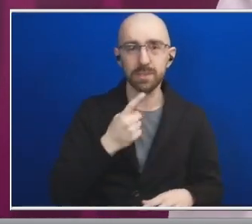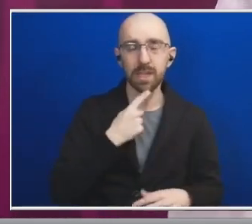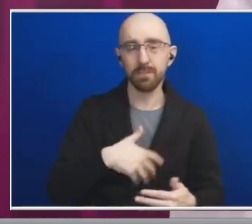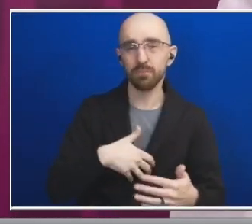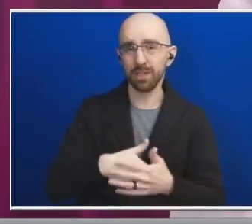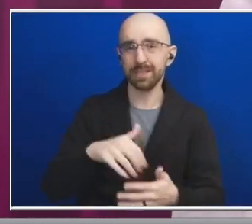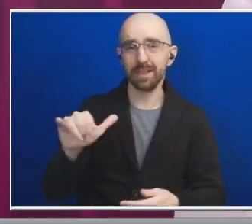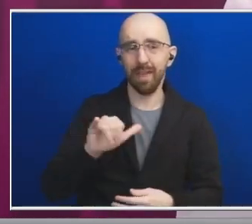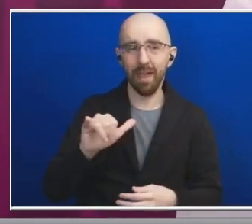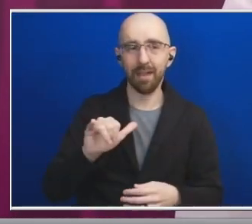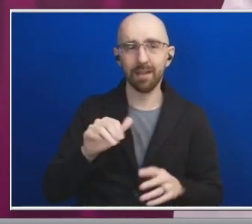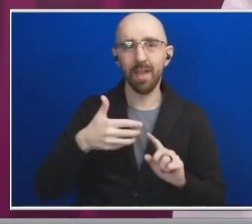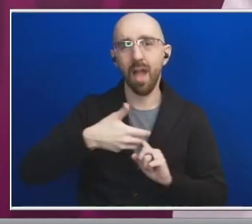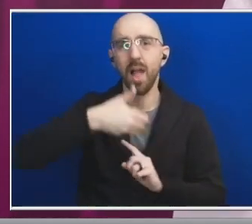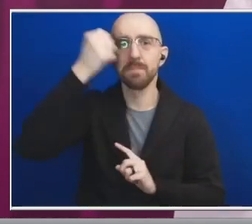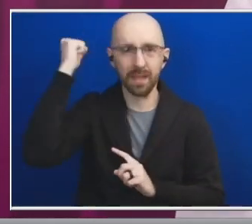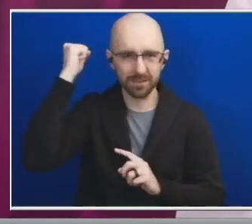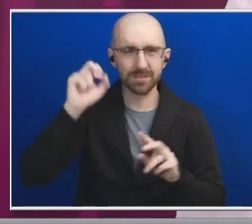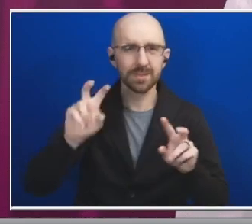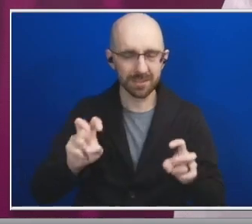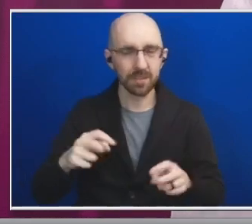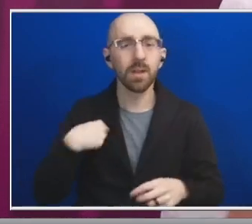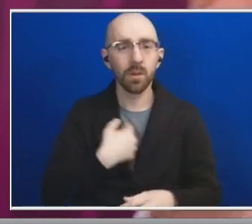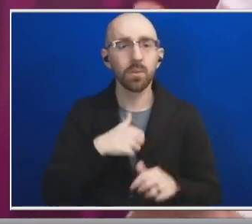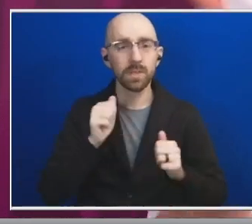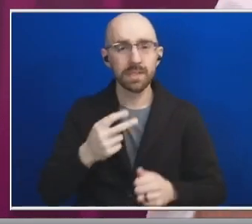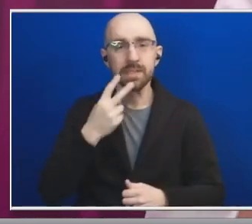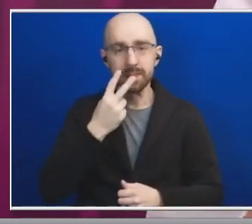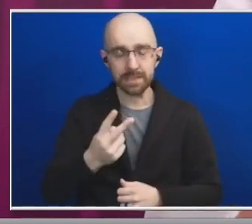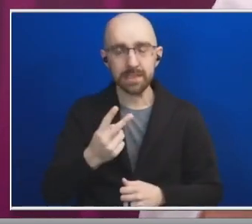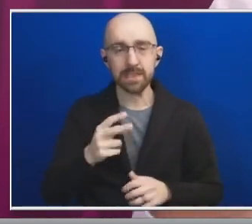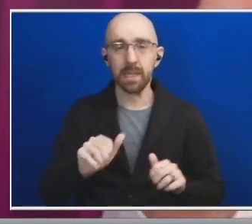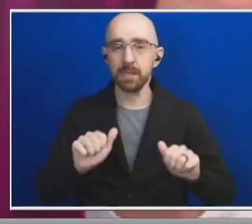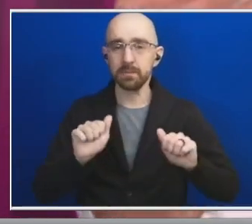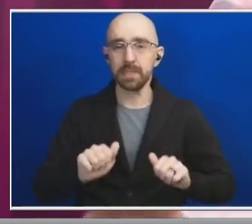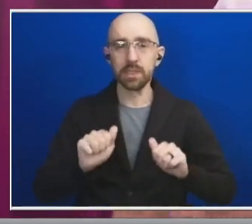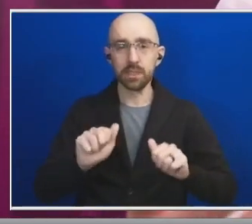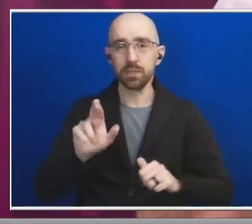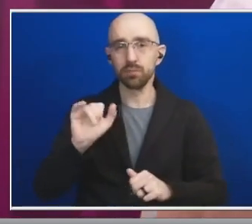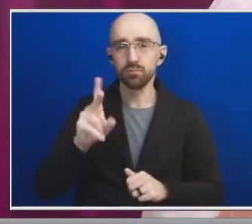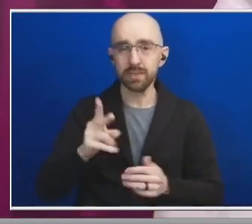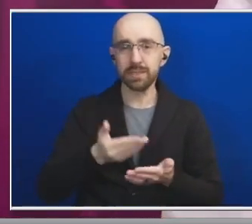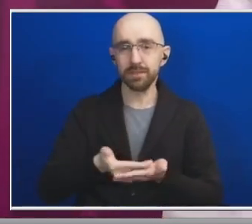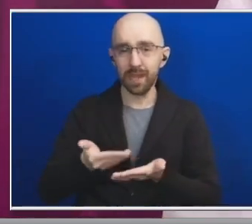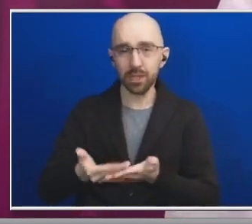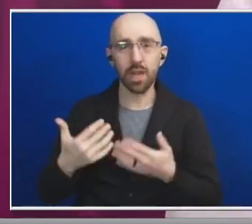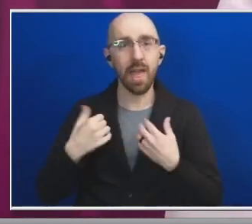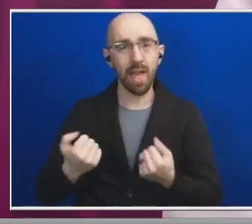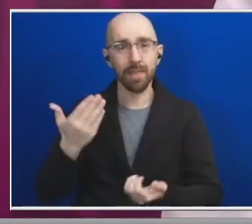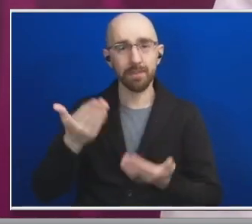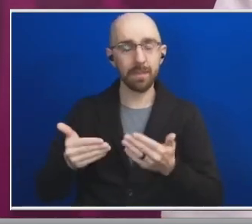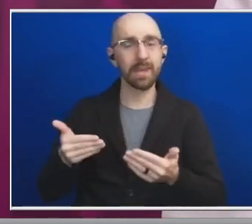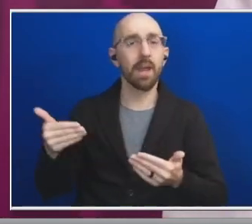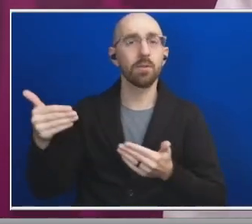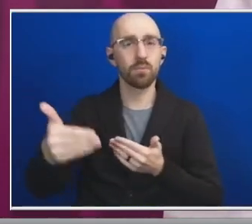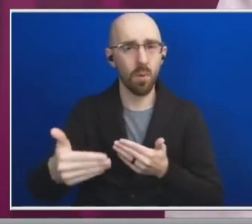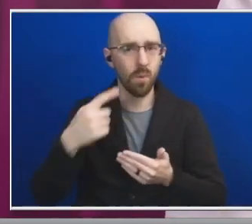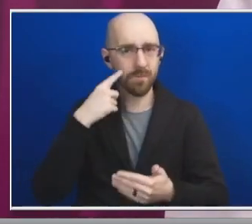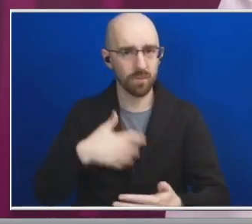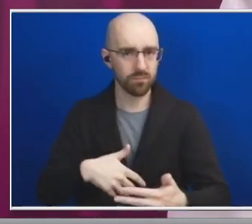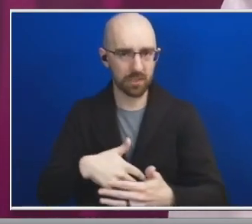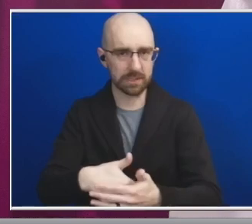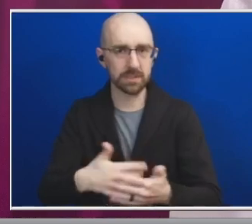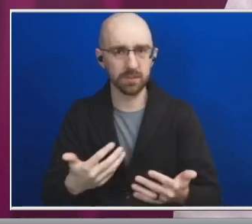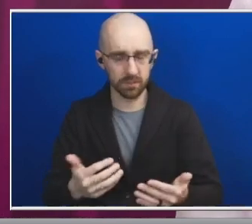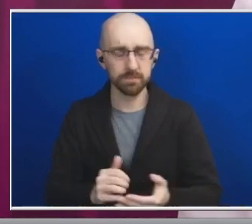unmasker. So, you know, we can take a look at what your potentially risk factors are or health might be down the road during pregnancy. And so because